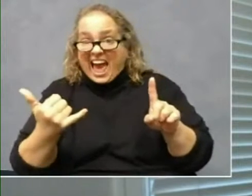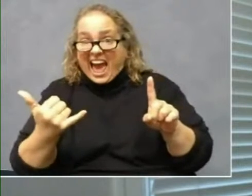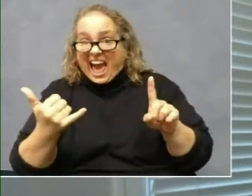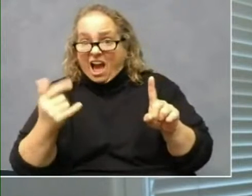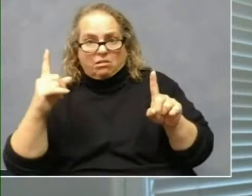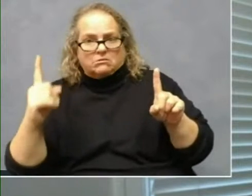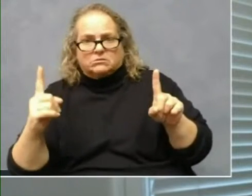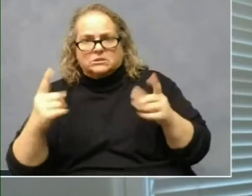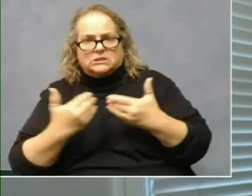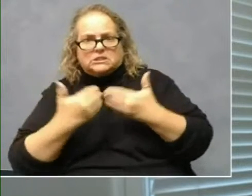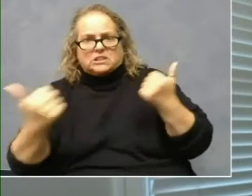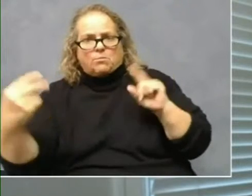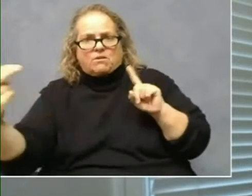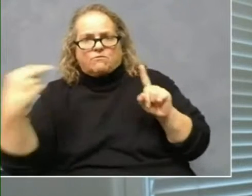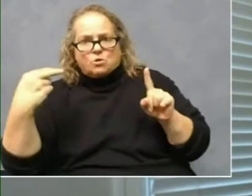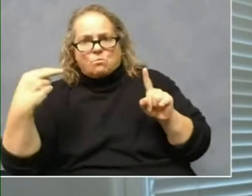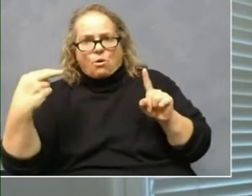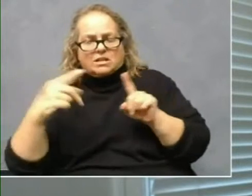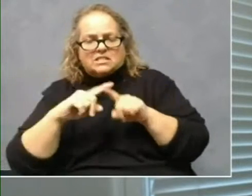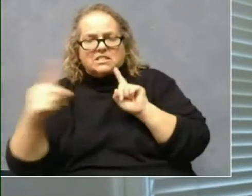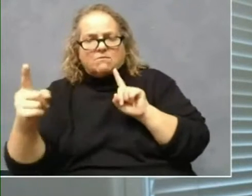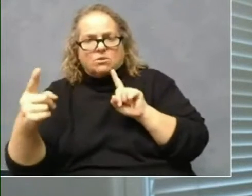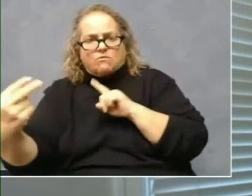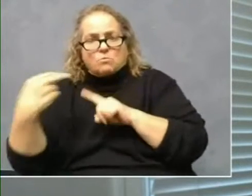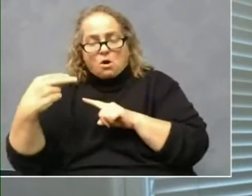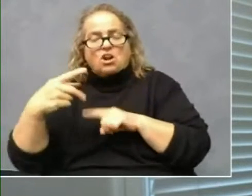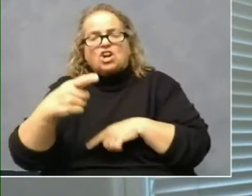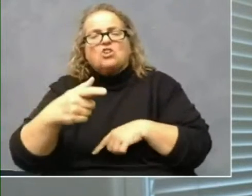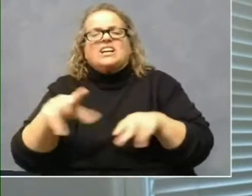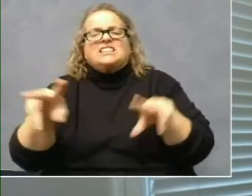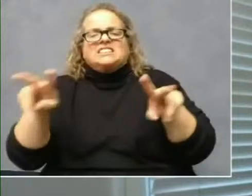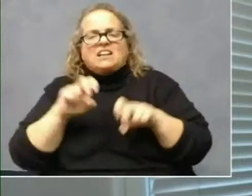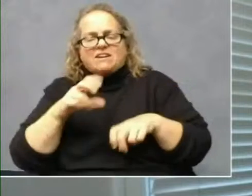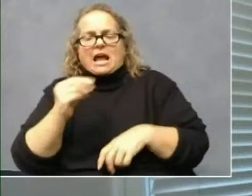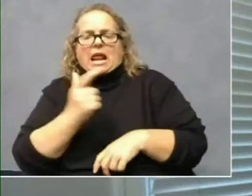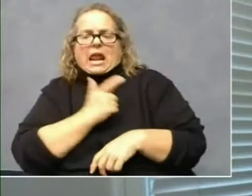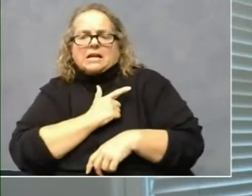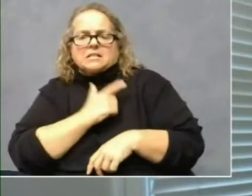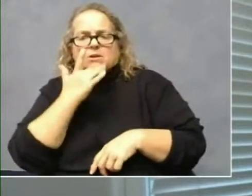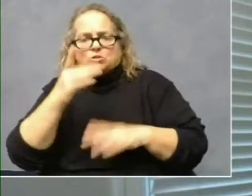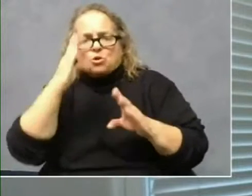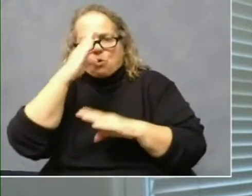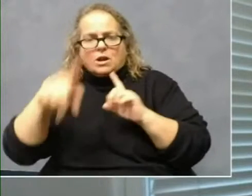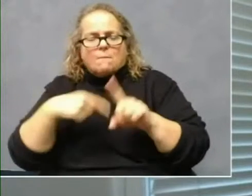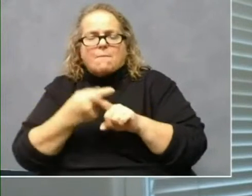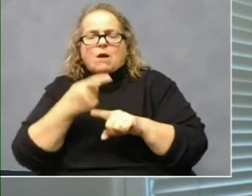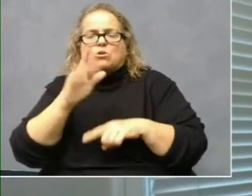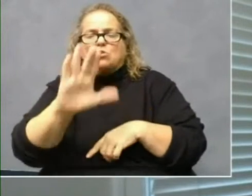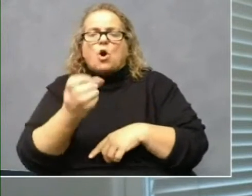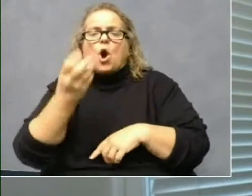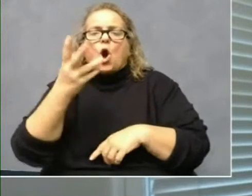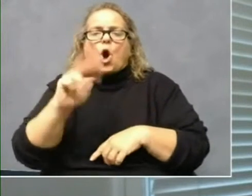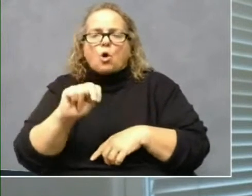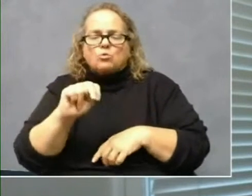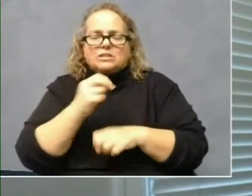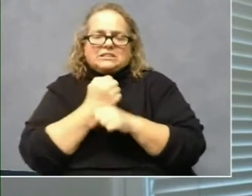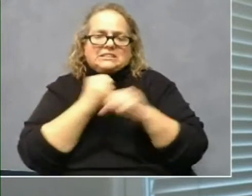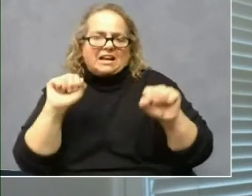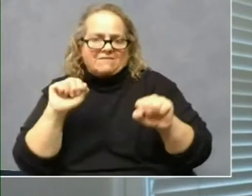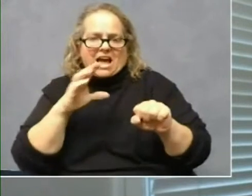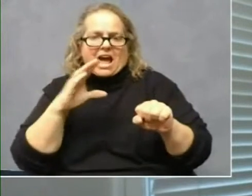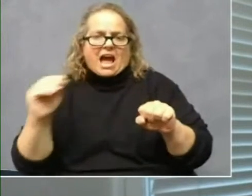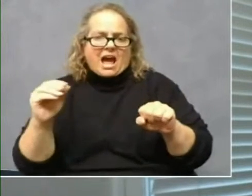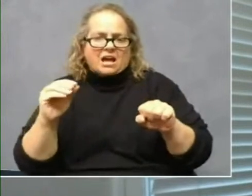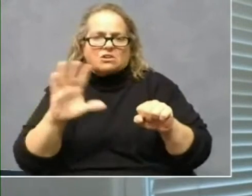lazy because she's worried about her own safety and well-being. And I think the governor was able to share, with the